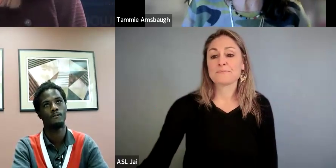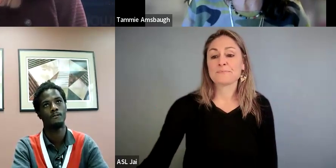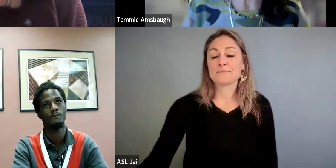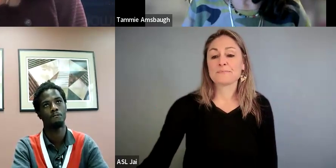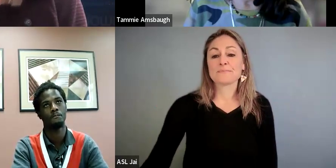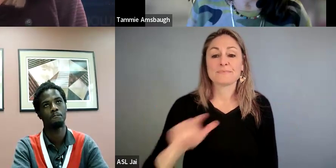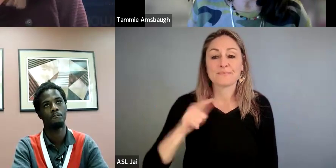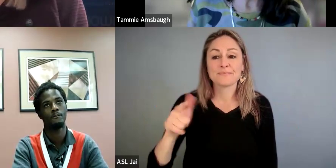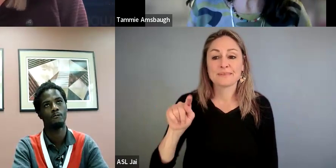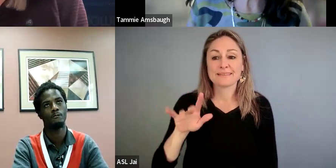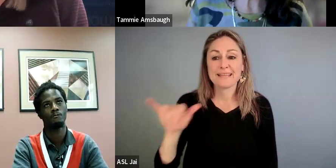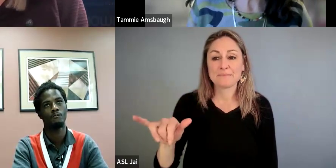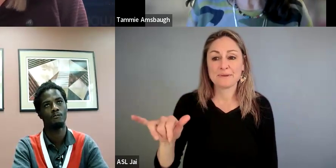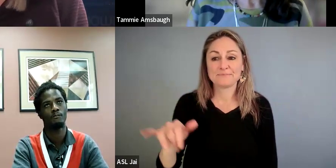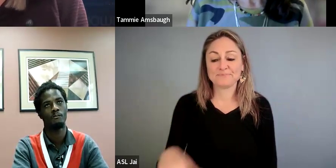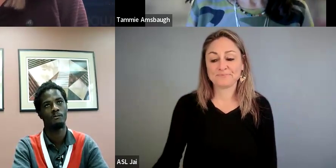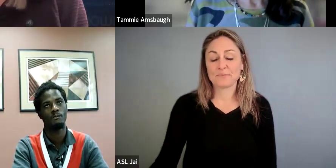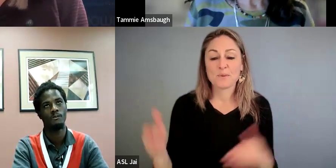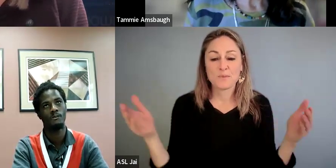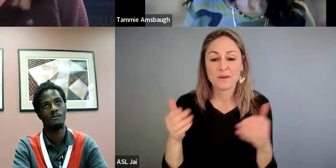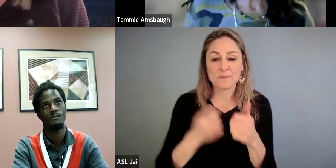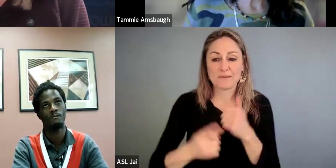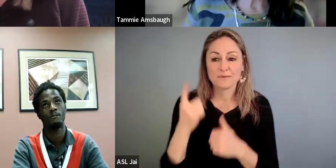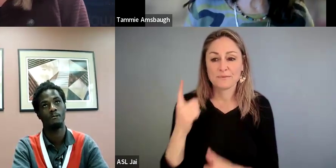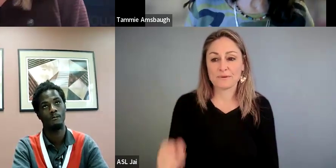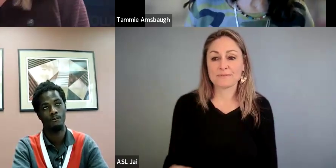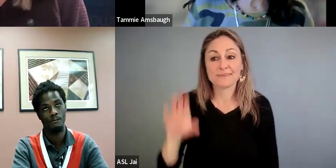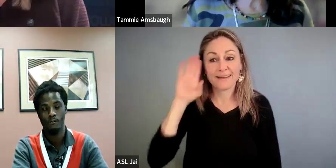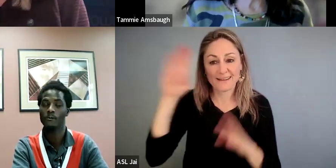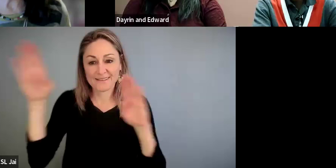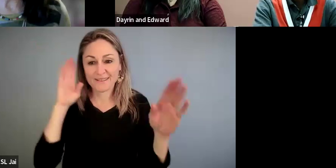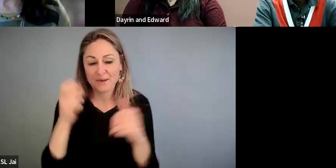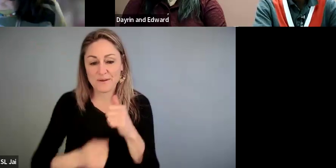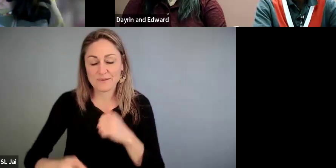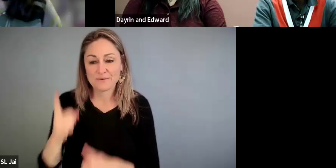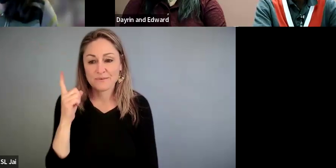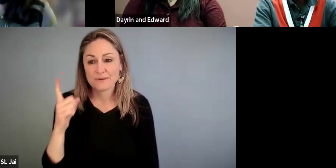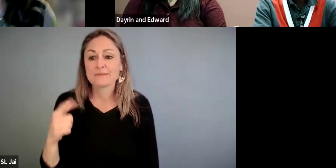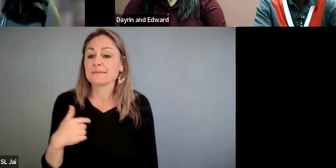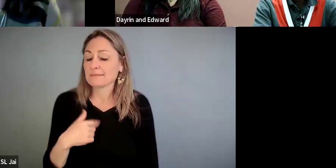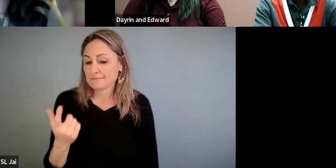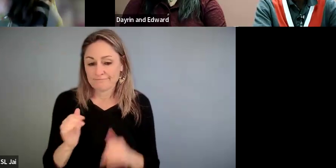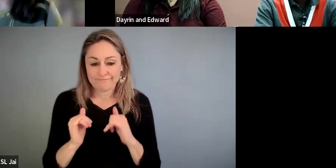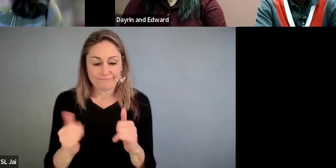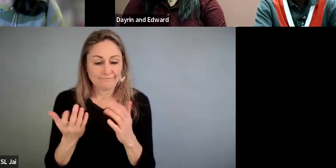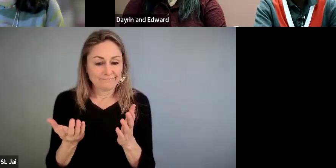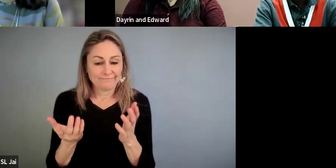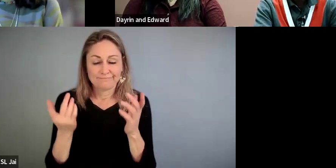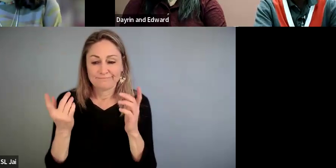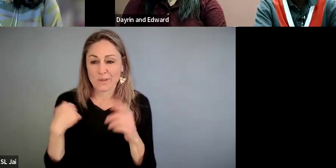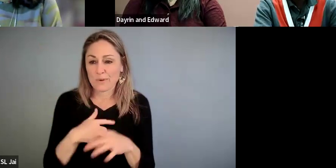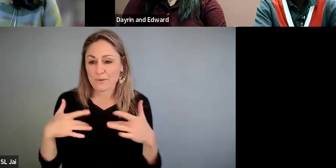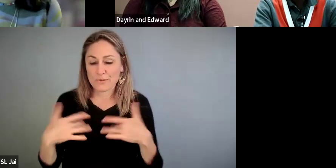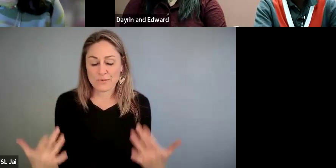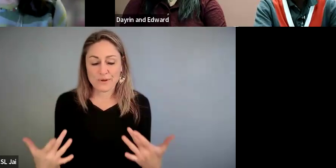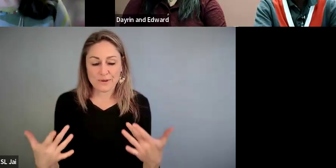going to get us started today. Welcome, everybody. Hello, everybody, and I will echo Brooke's welcome. We are really excited.